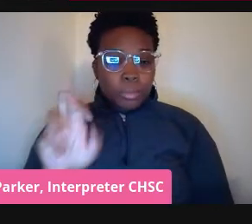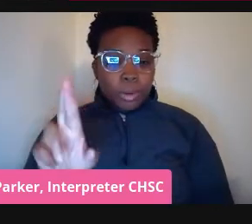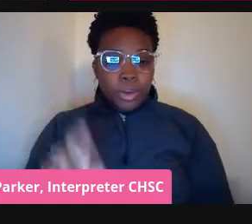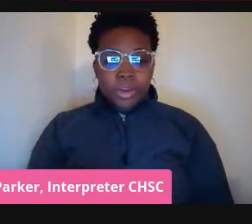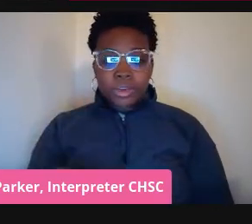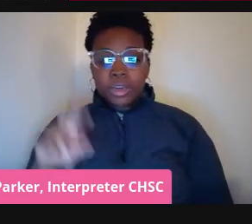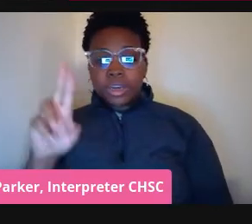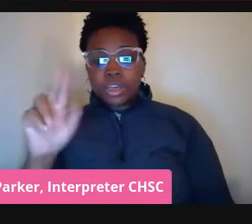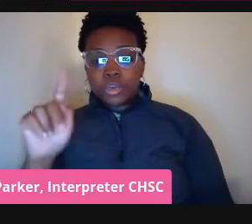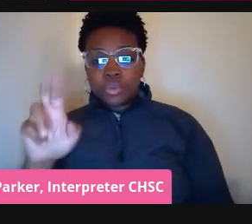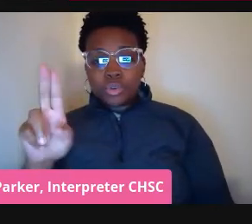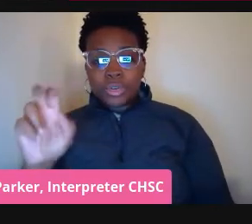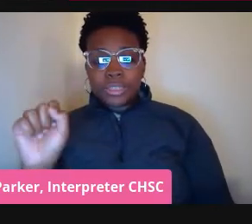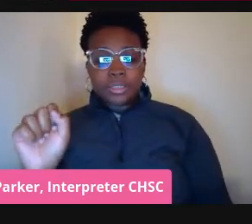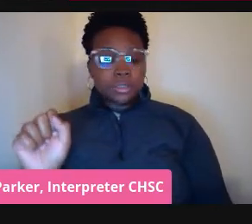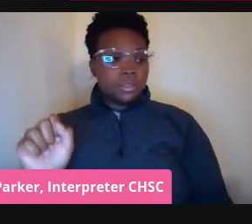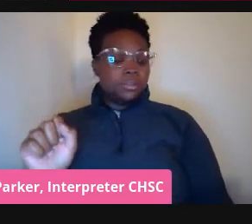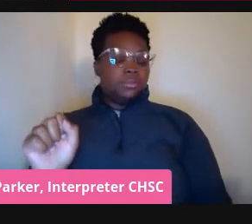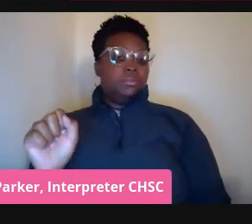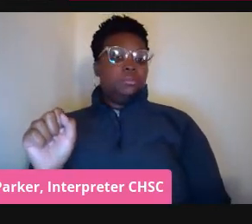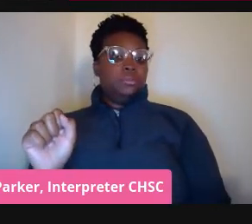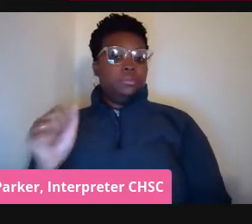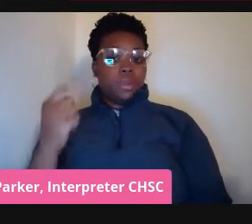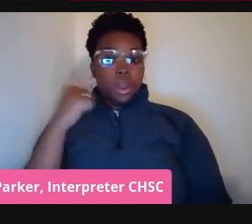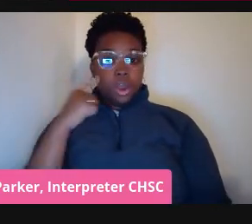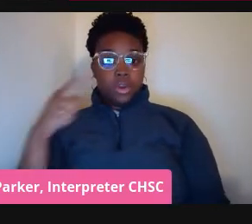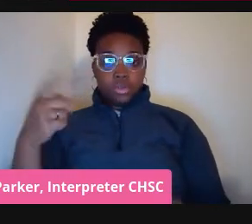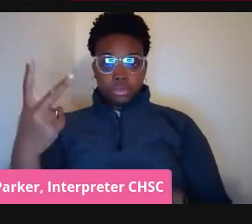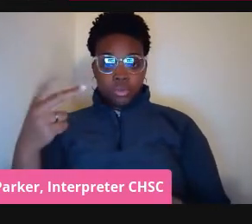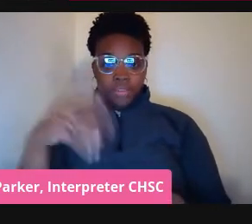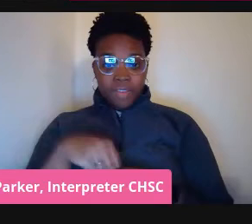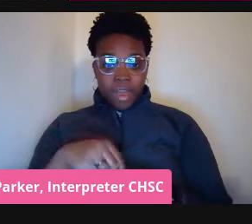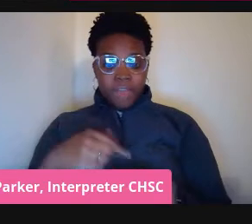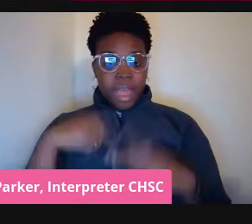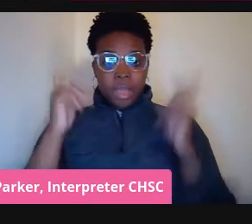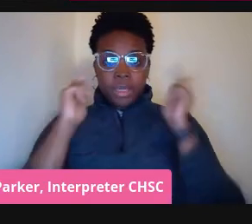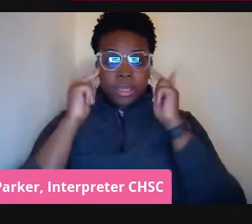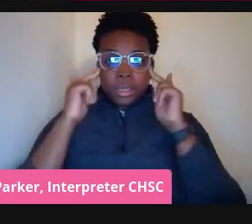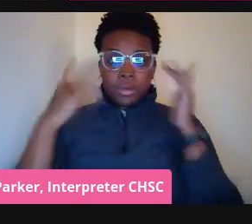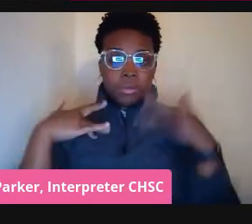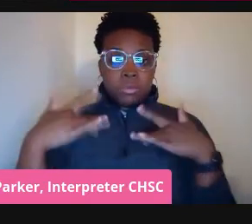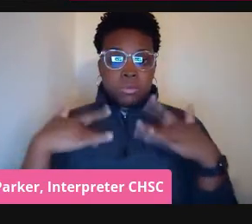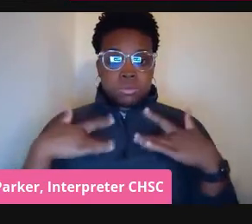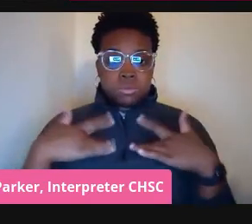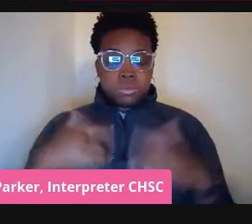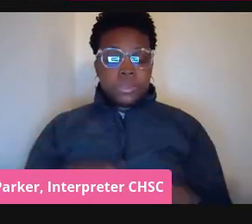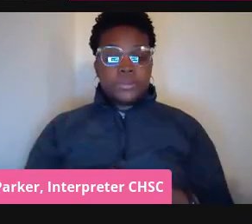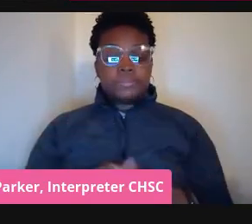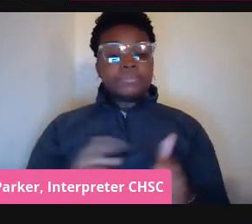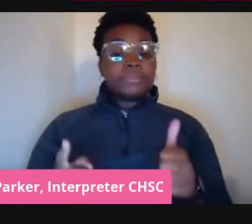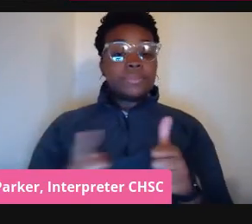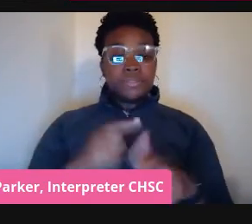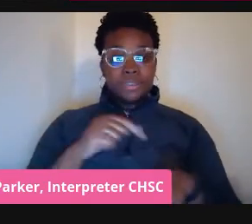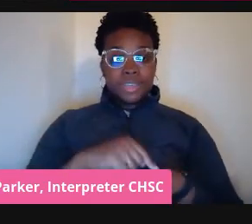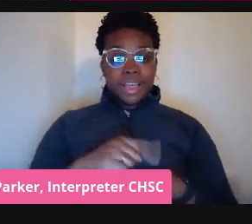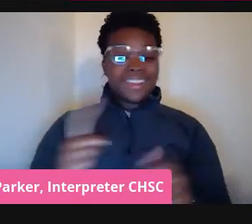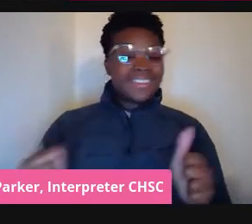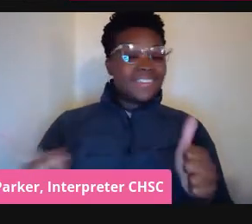two things were involved and that was enough for me to go into panic mode. But at the same time, I think that's when the first